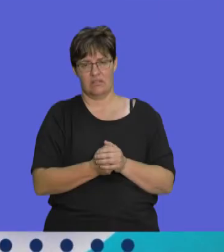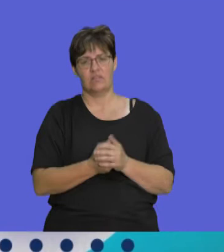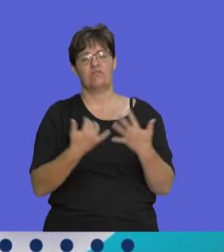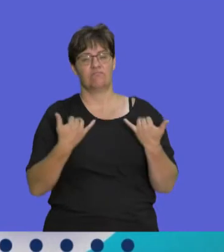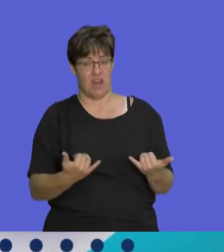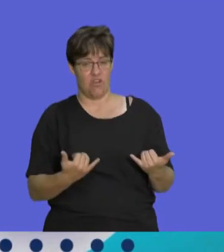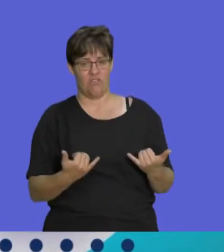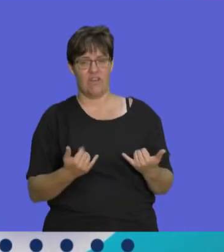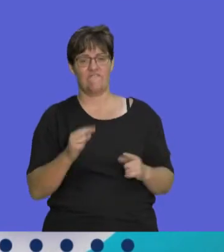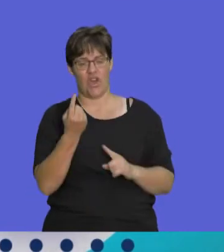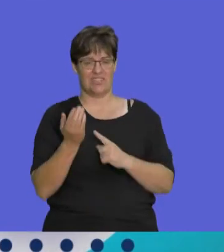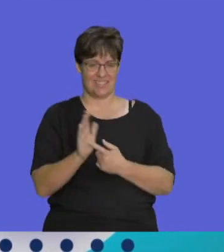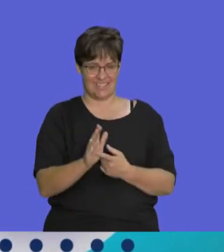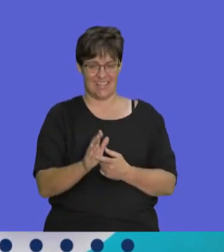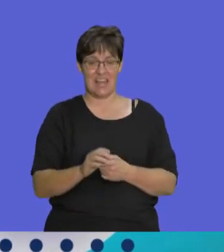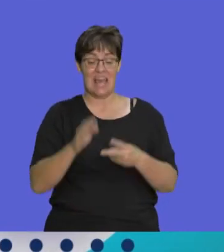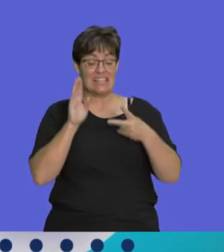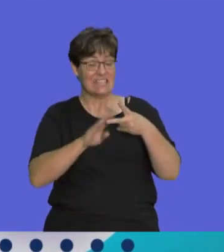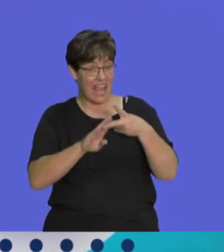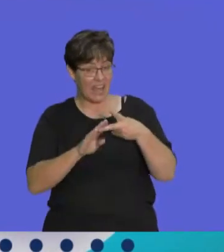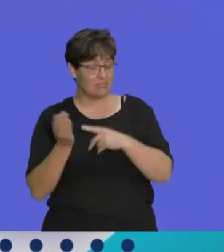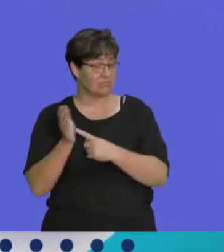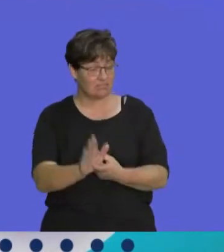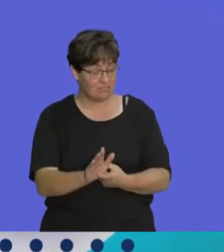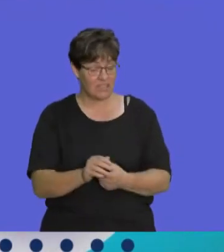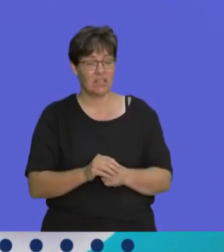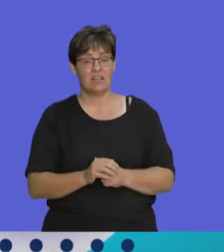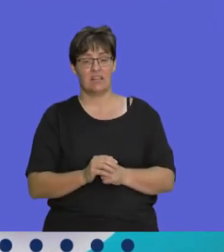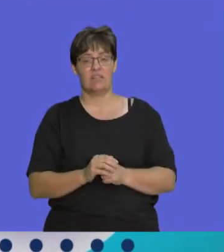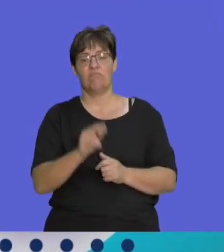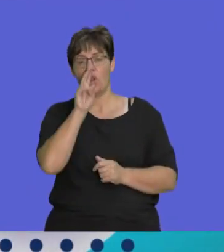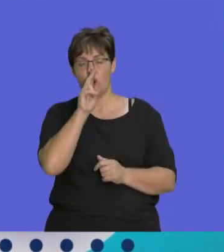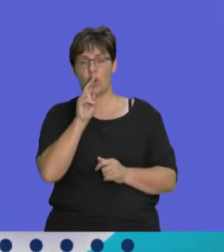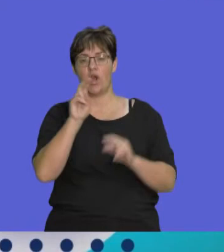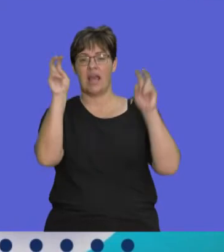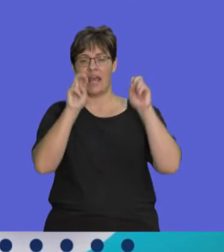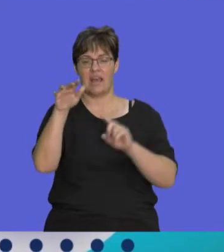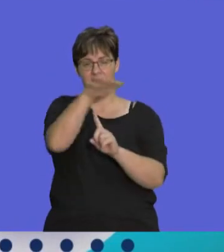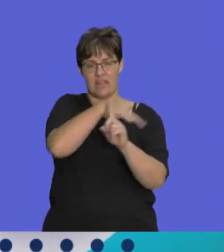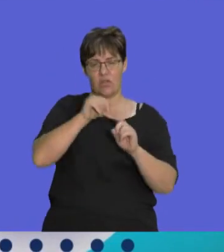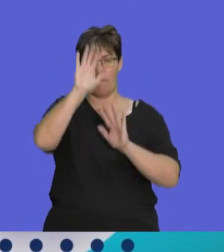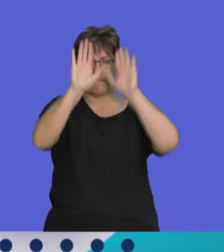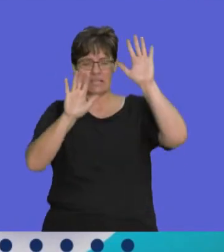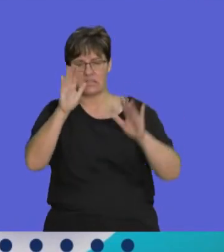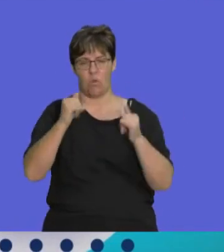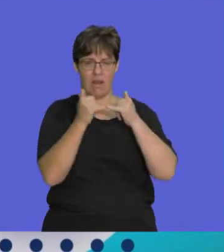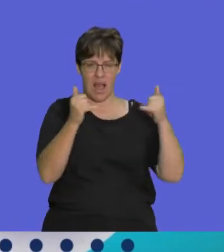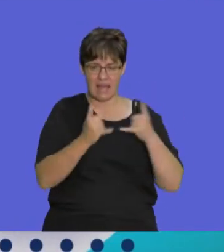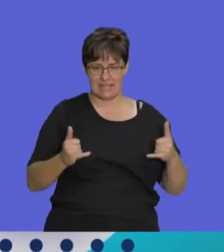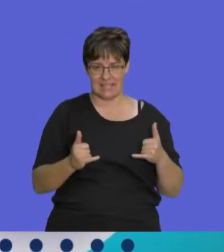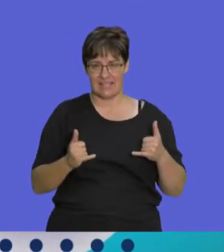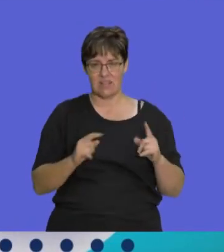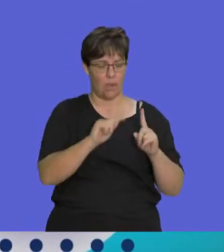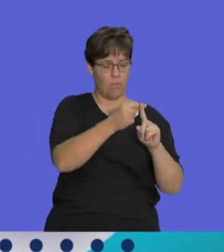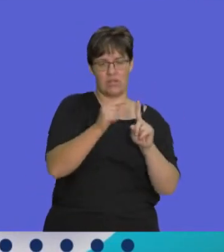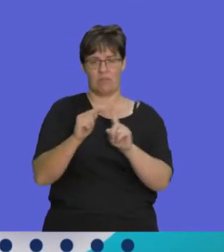charge. So that's as far as we can go for the first segment. In the second segment, we shall look at the electric field patterns or